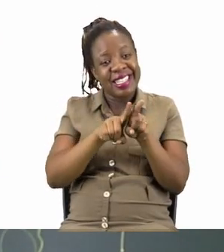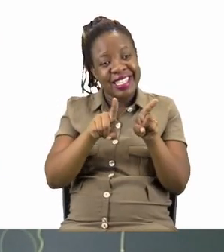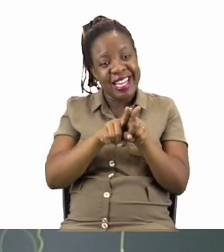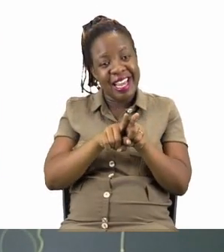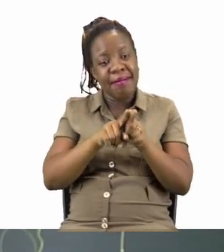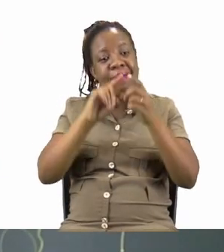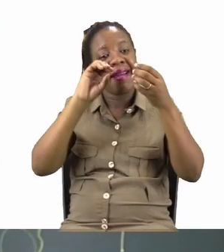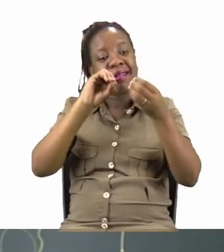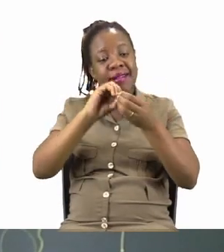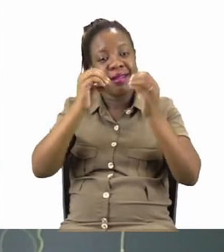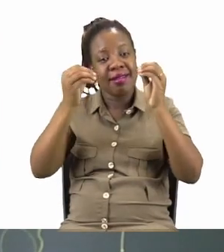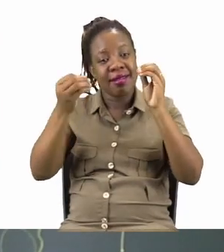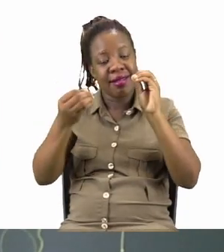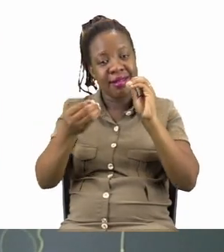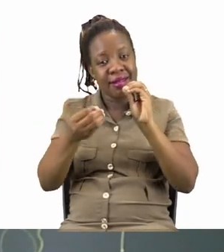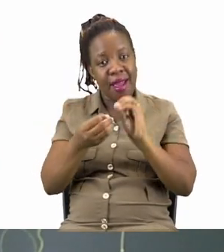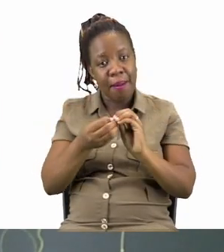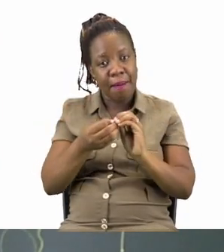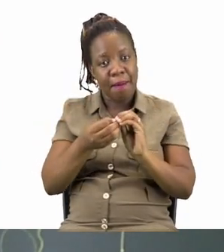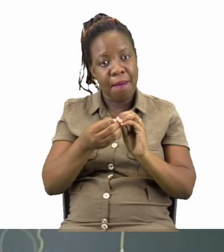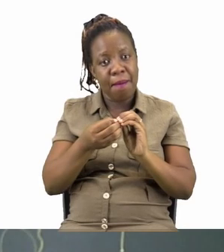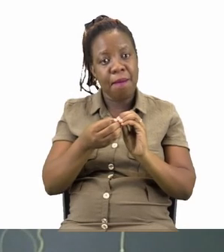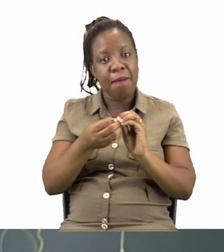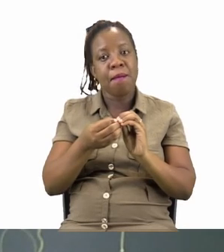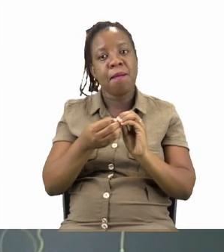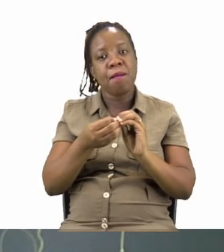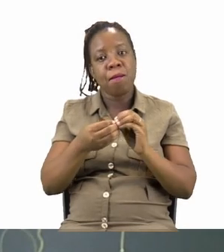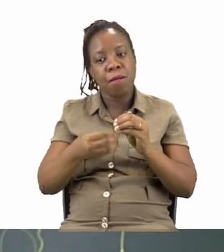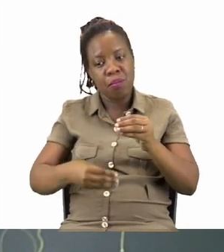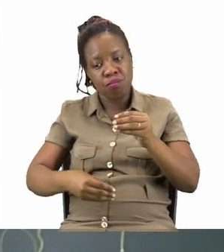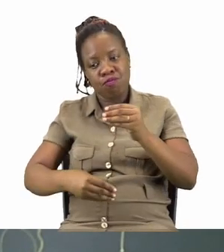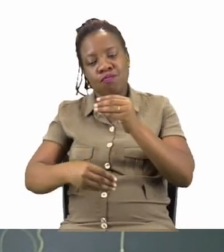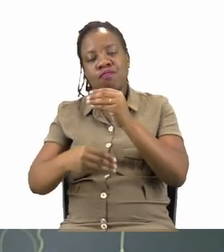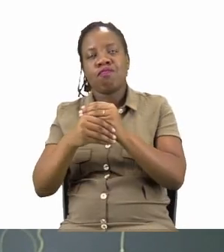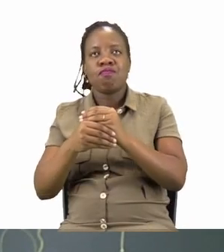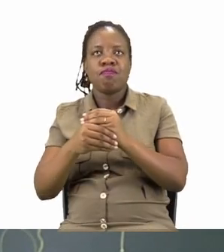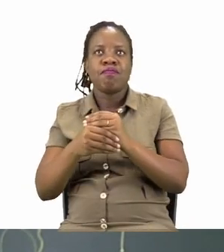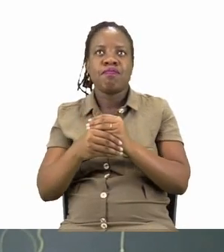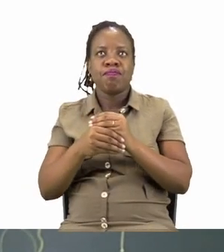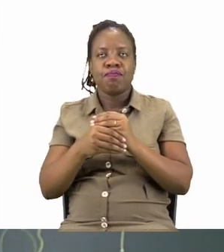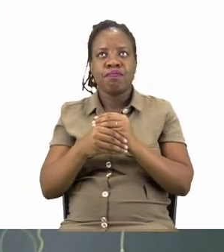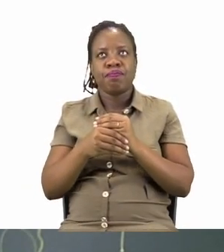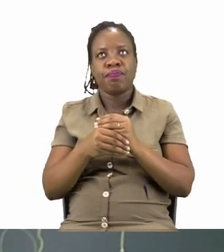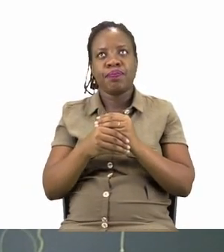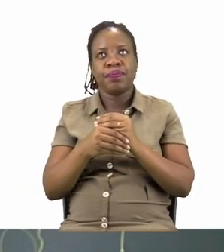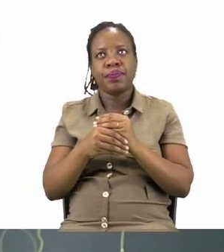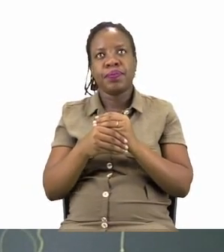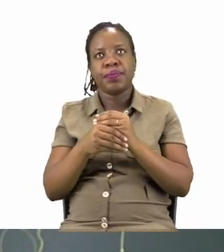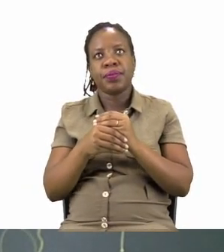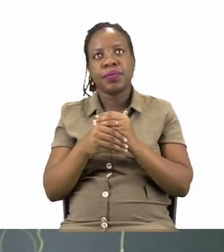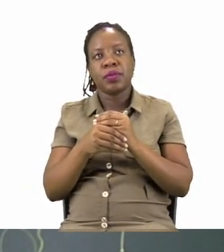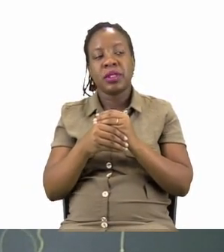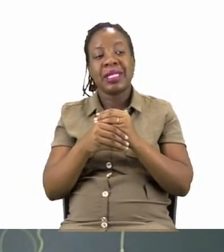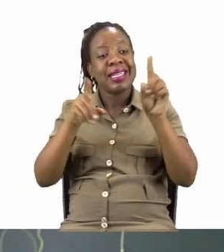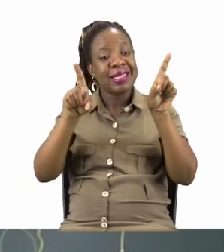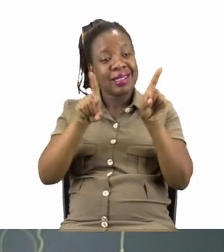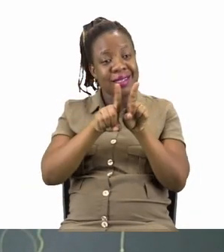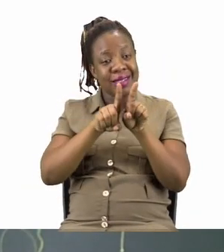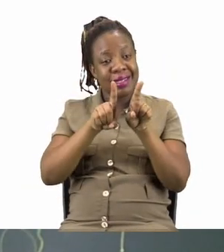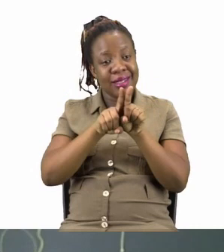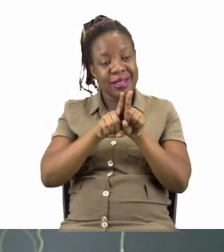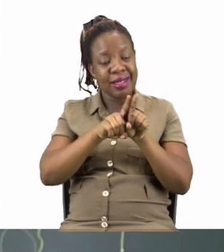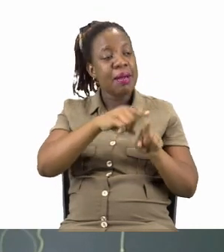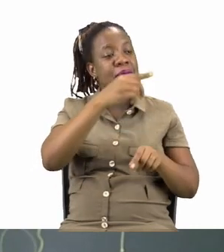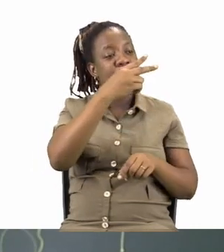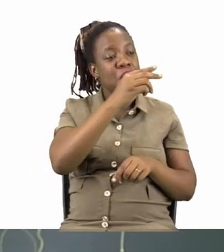2 times. 1, 2. Now here you will see when we say 20 plus